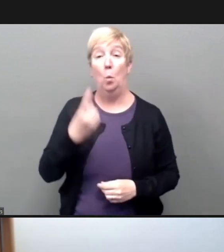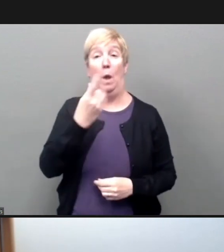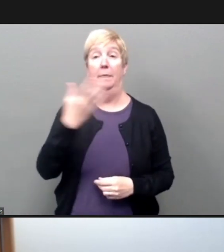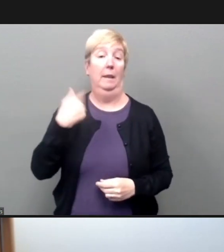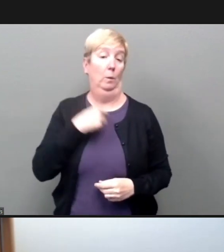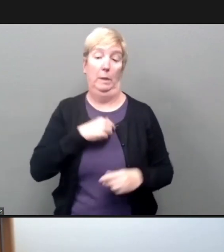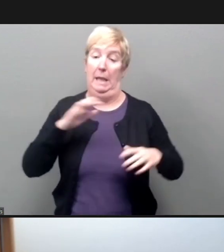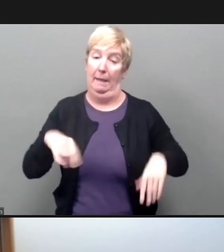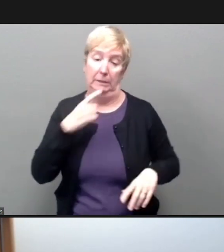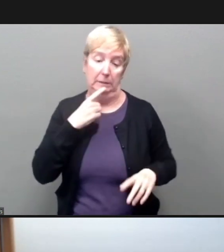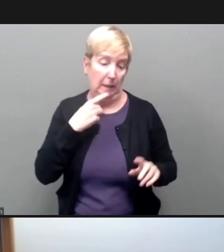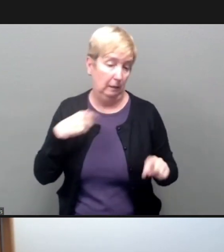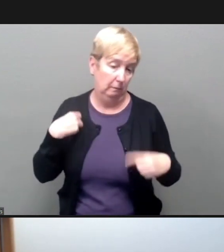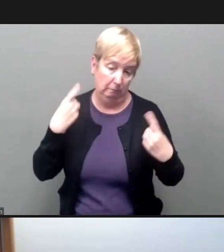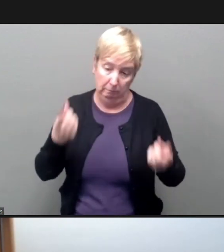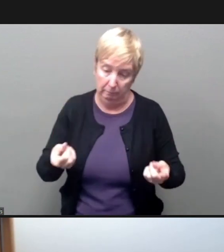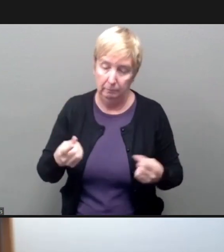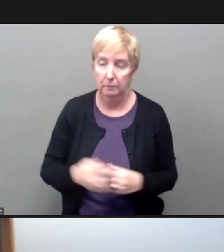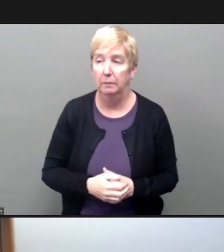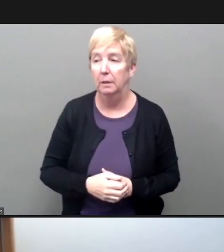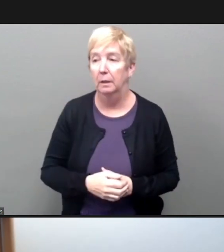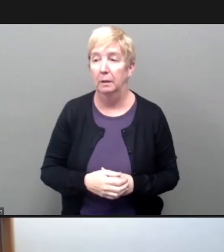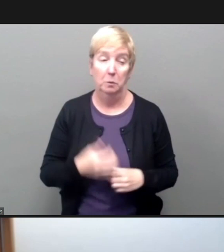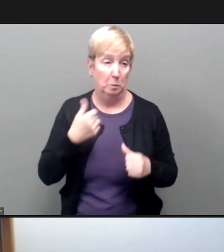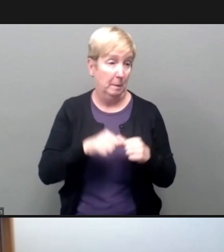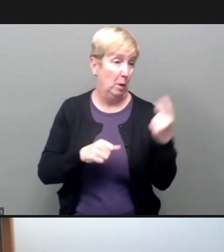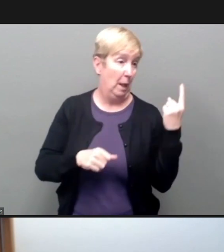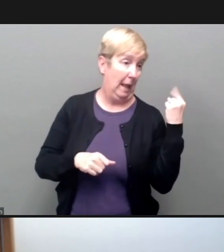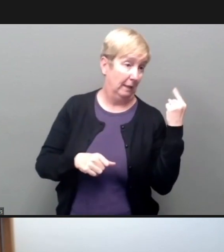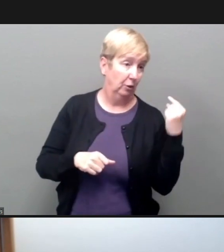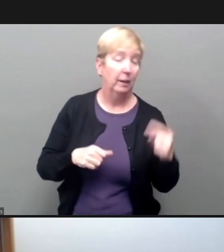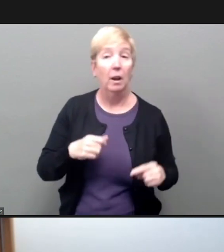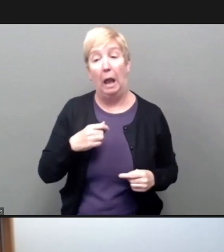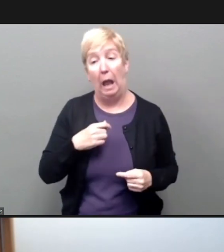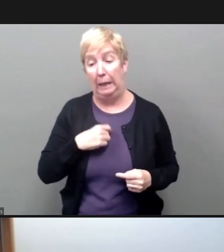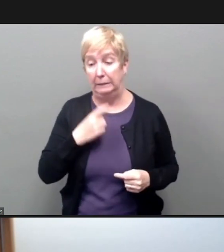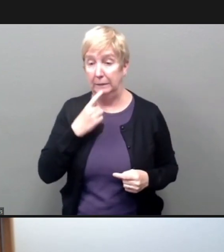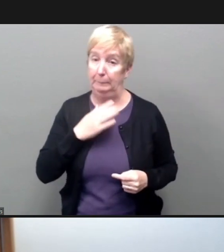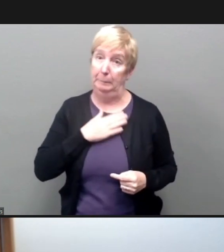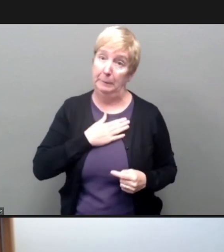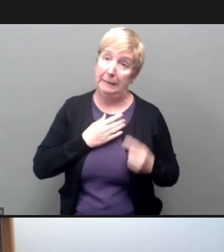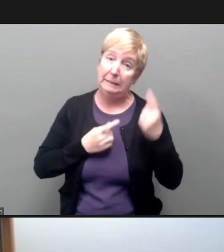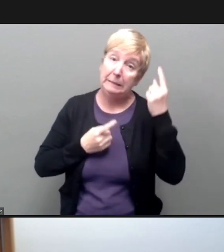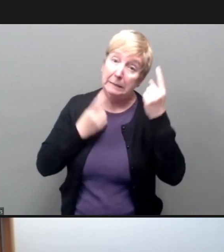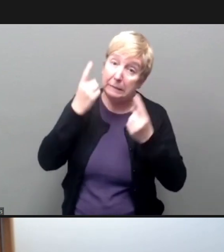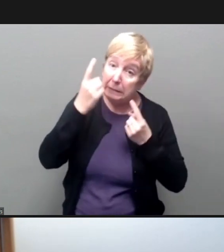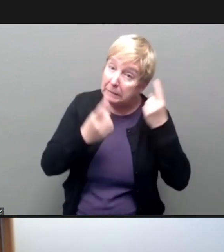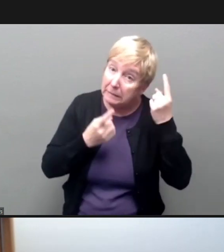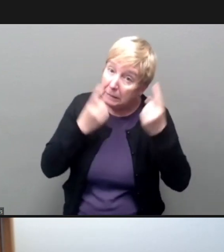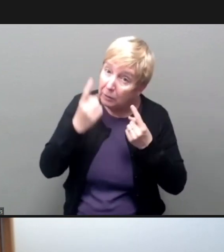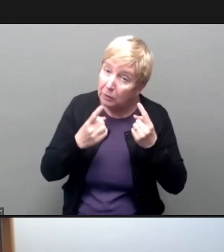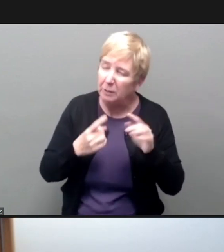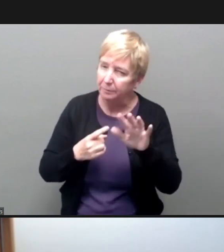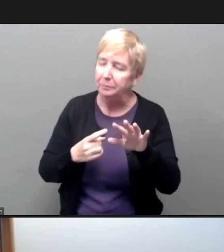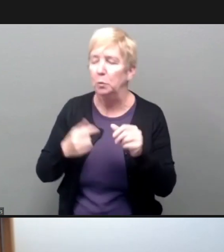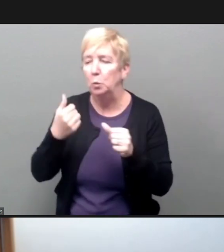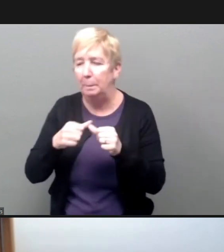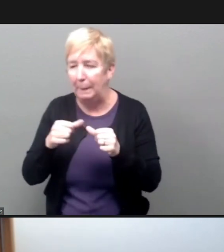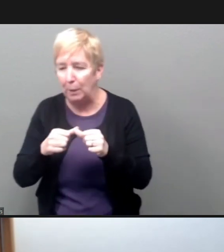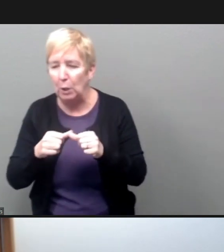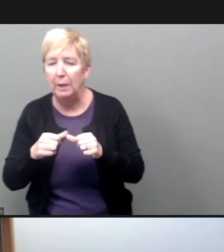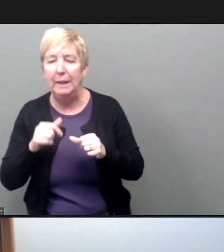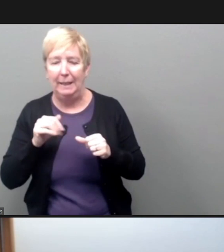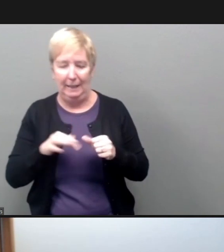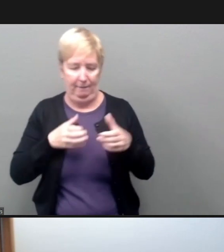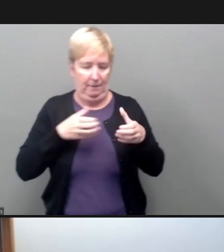I'd recommend that we had last year that people consider seriously is, remember when it was, as long as it was your